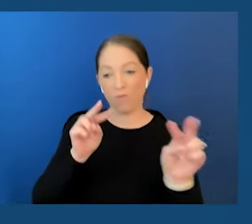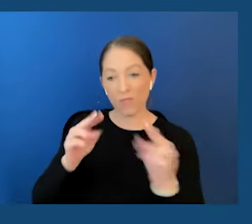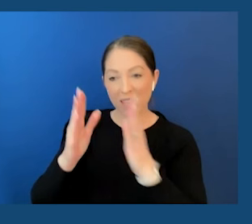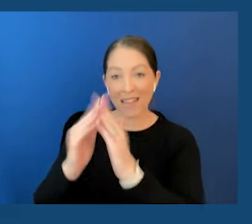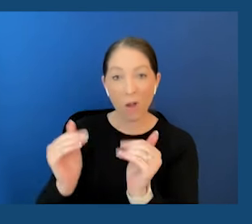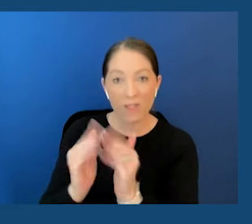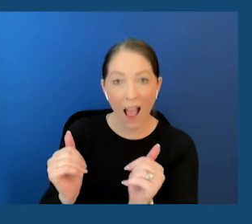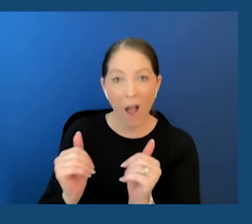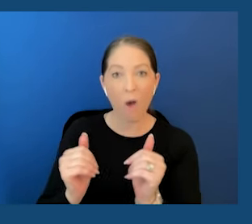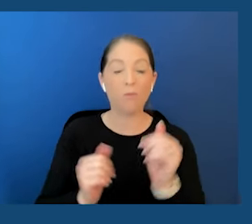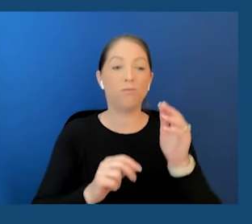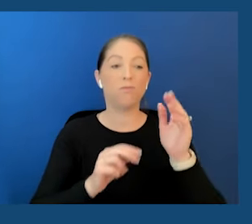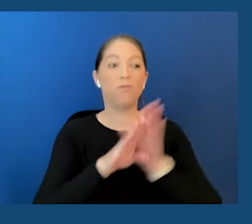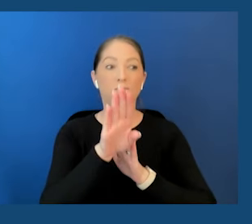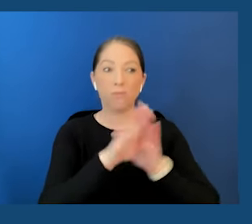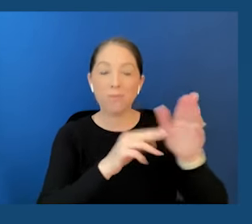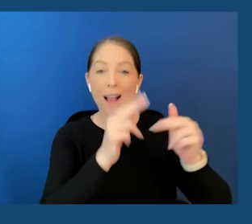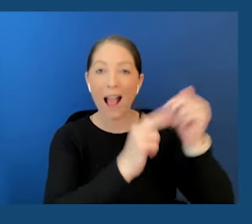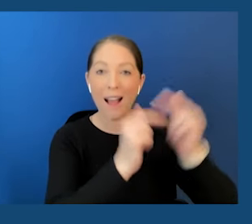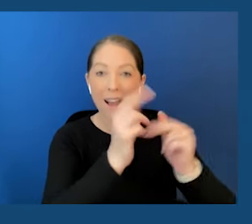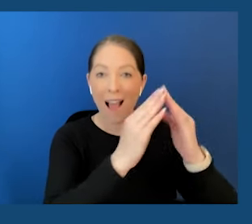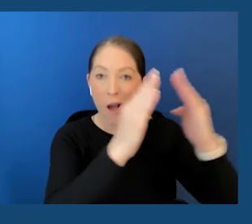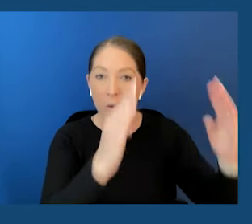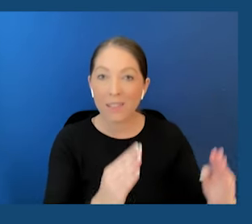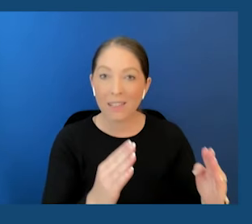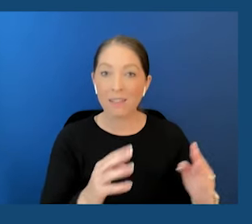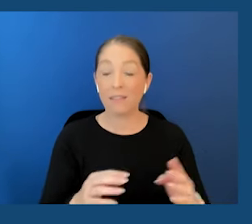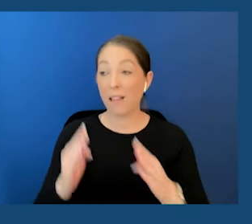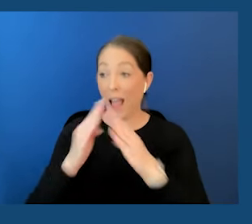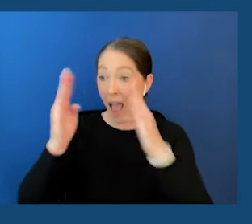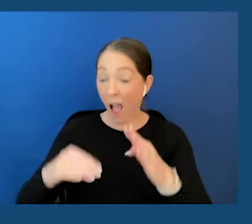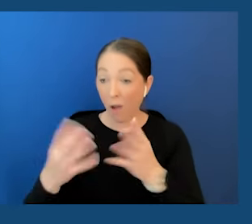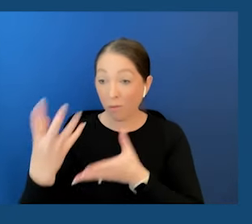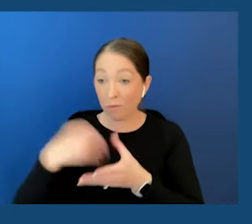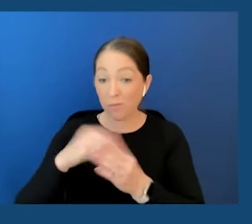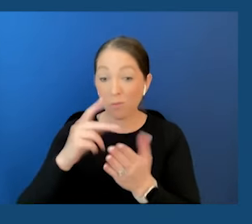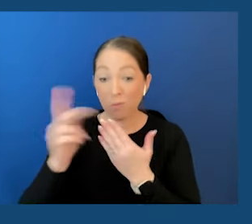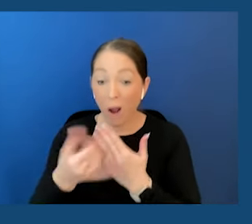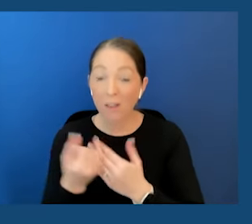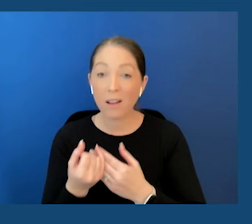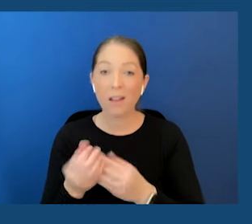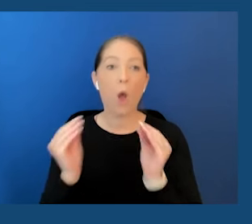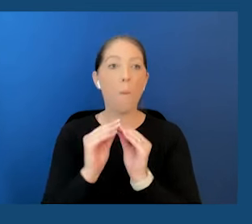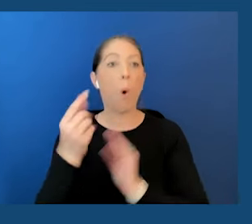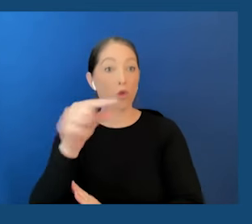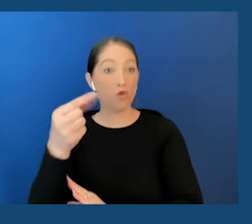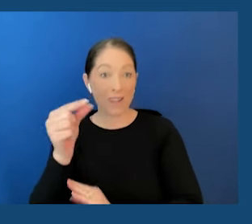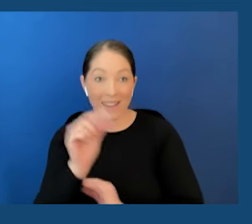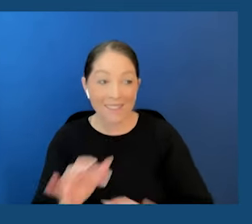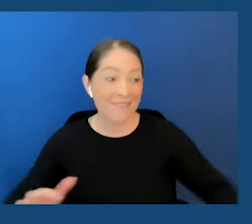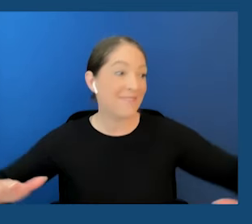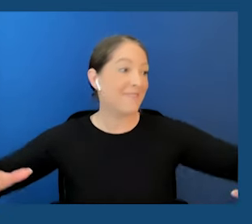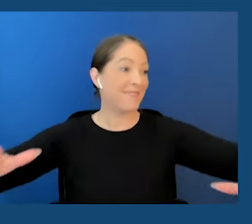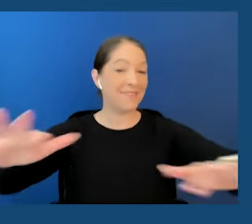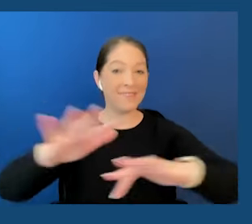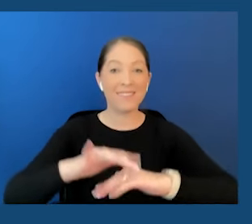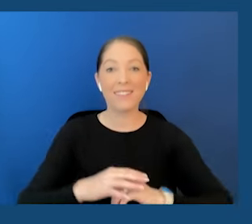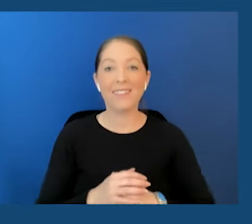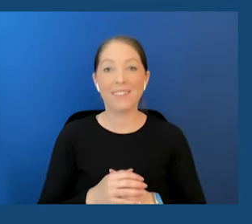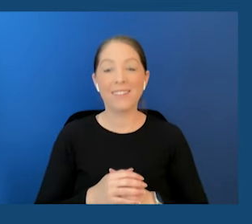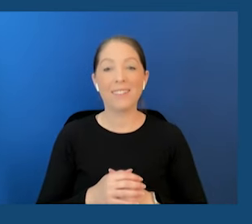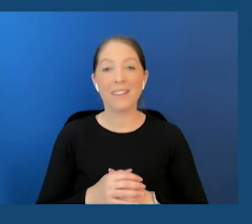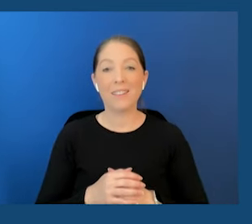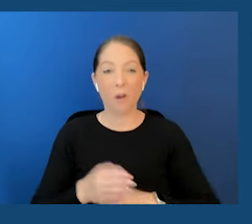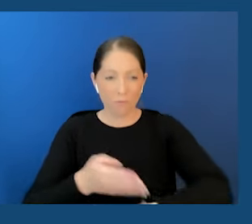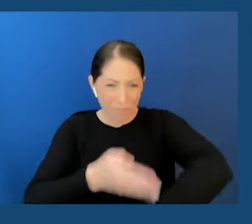the project. And so housing is part of your project, and I'm really excited. You're going to expand more green space. It just really enhanced the community spaces,